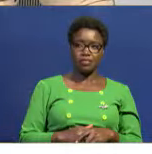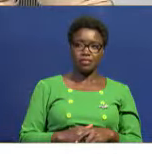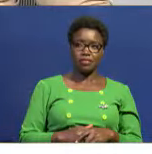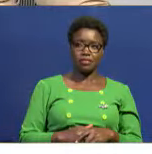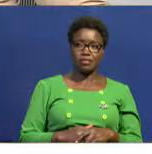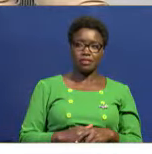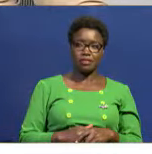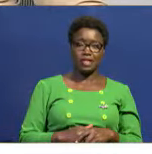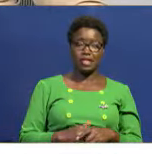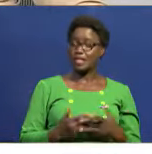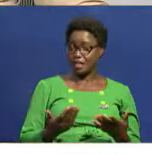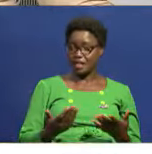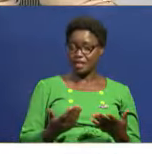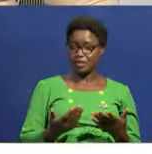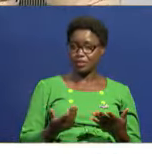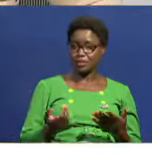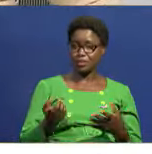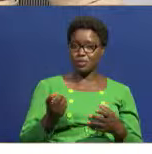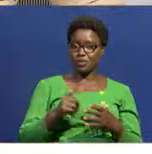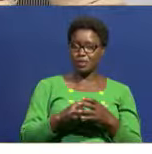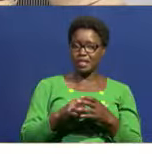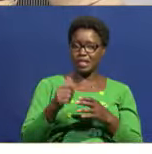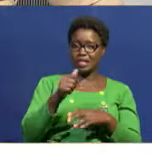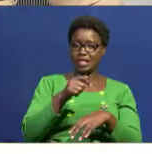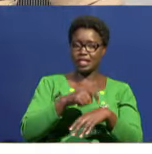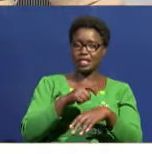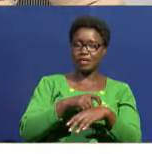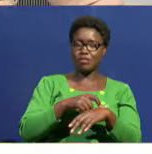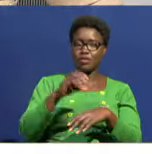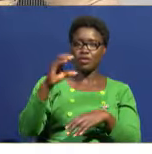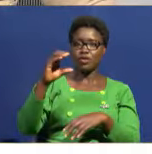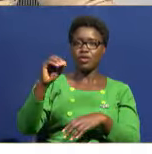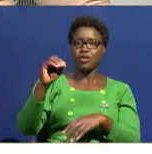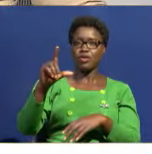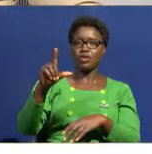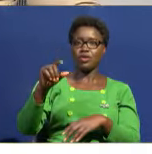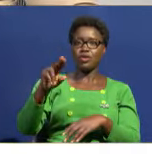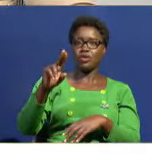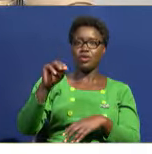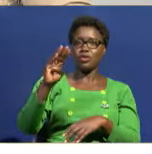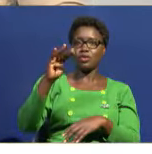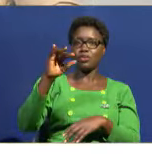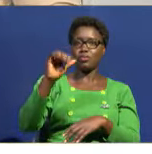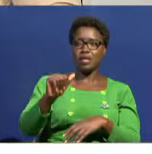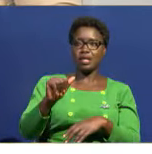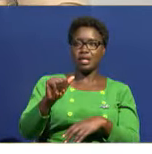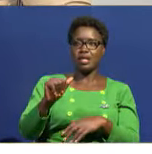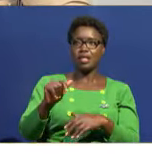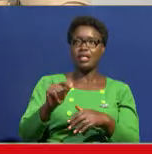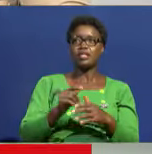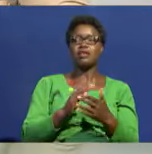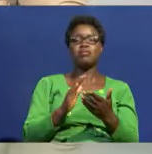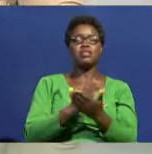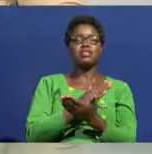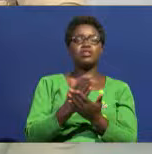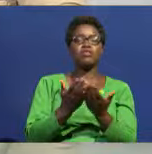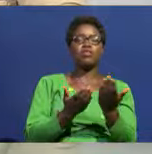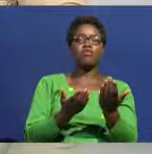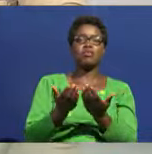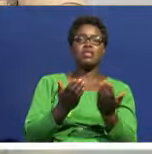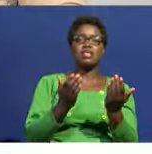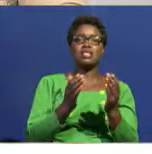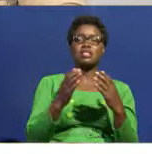Of course, we should be crossing over in a moment or two to Colombia to join our colleague Sarah Finarobi. But first, a section of business people